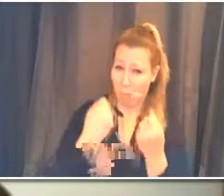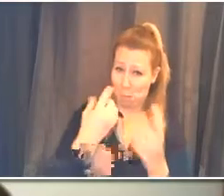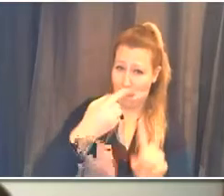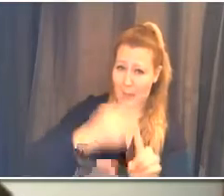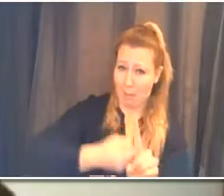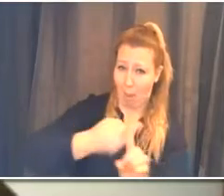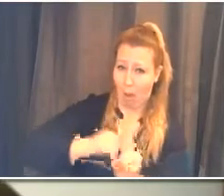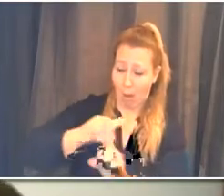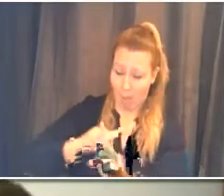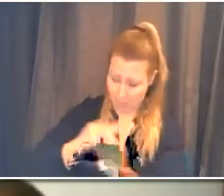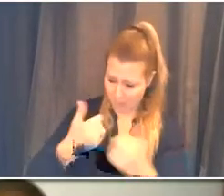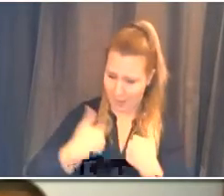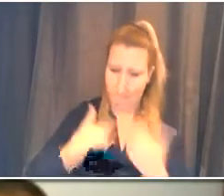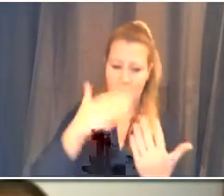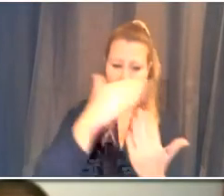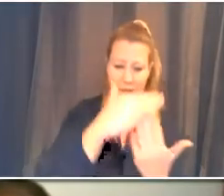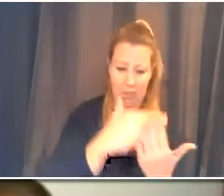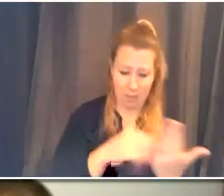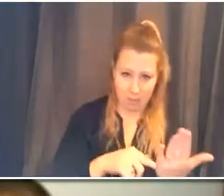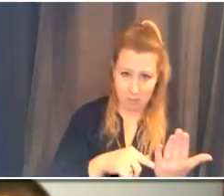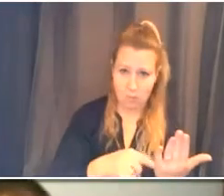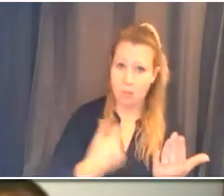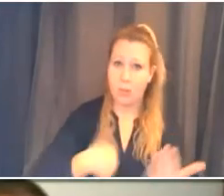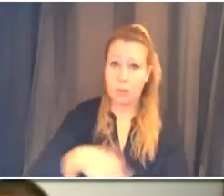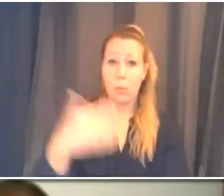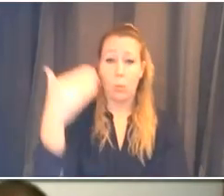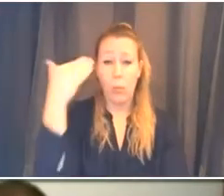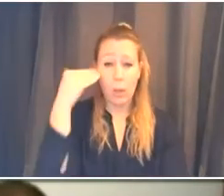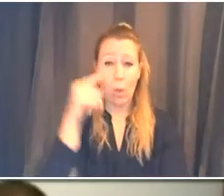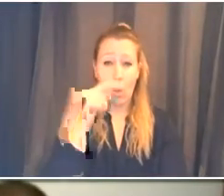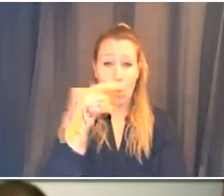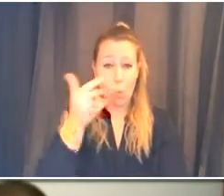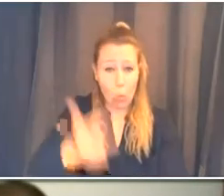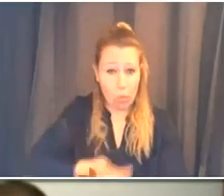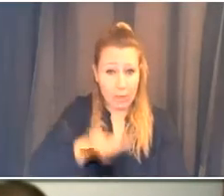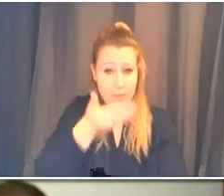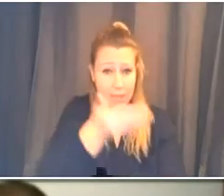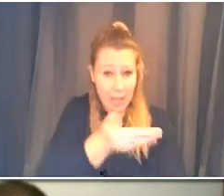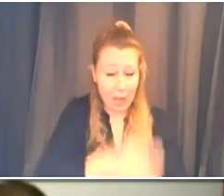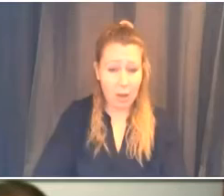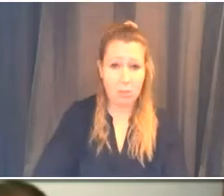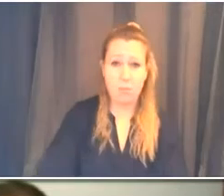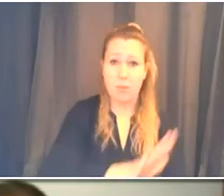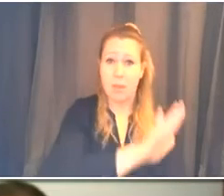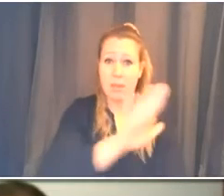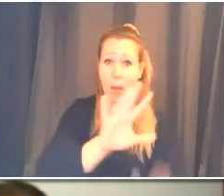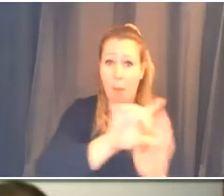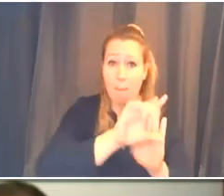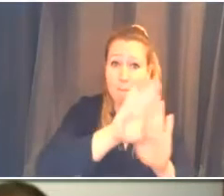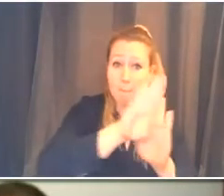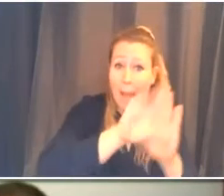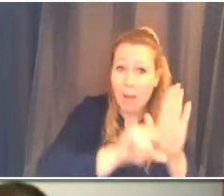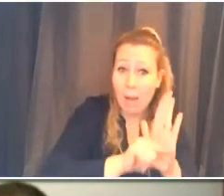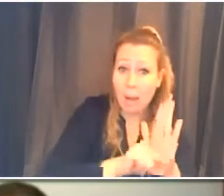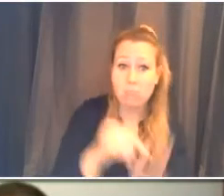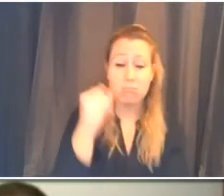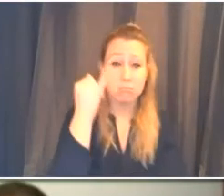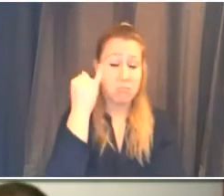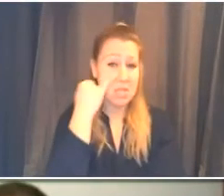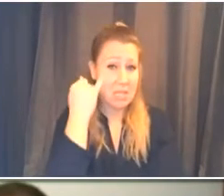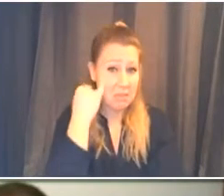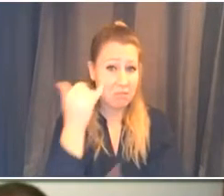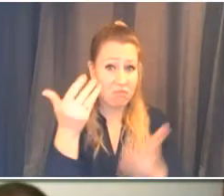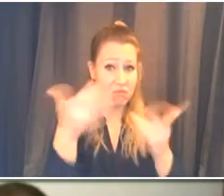how often they like to hear from us sometimes they want to talk on the phone sometimes they want to meet at a private location sometimes they don't